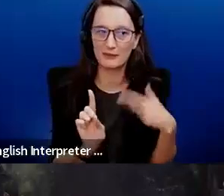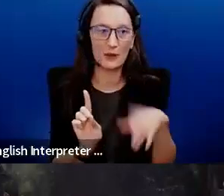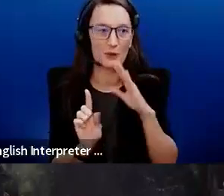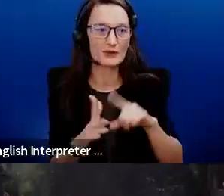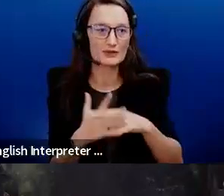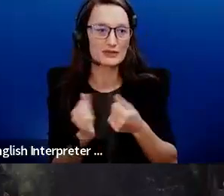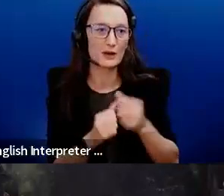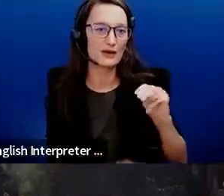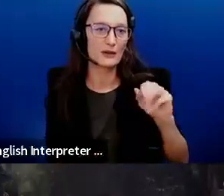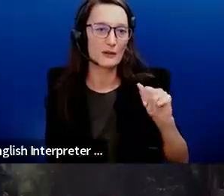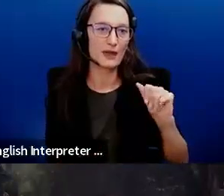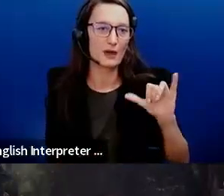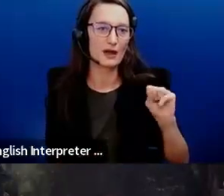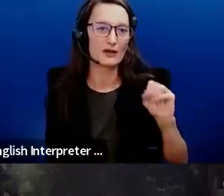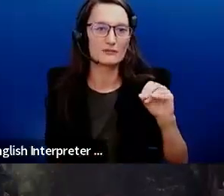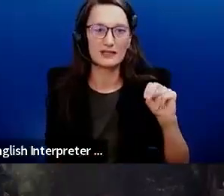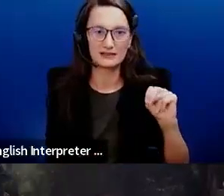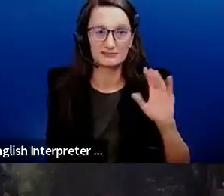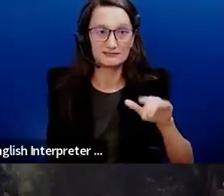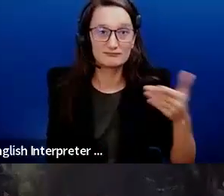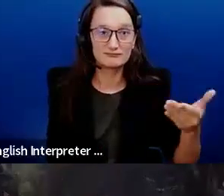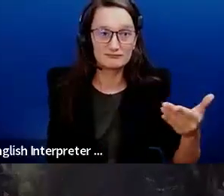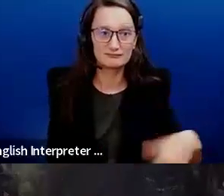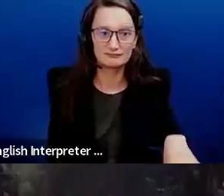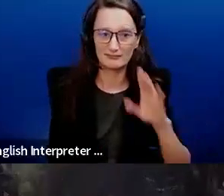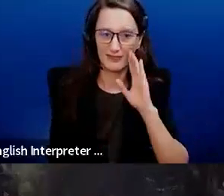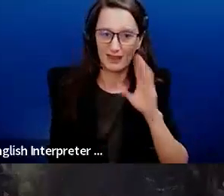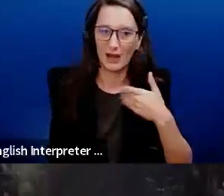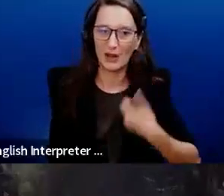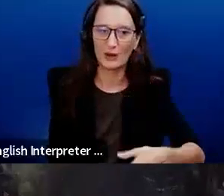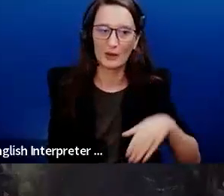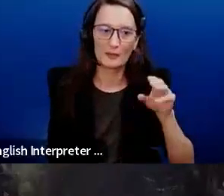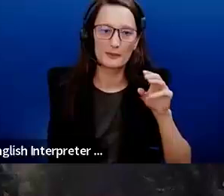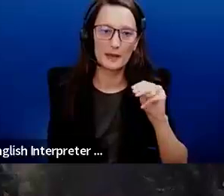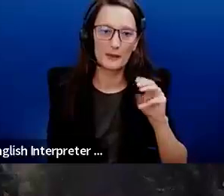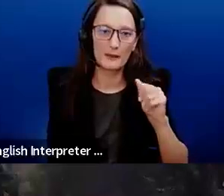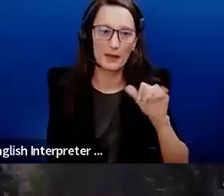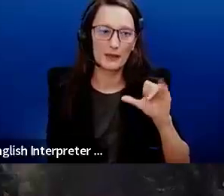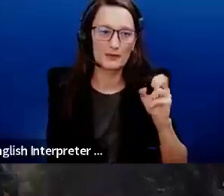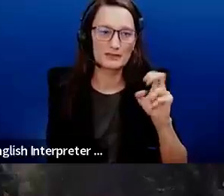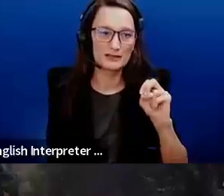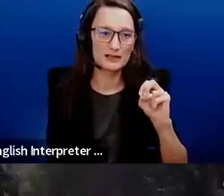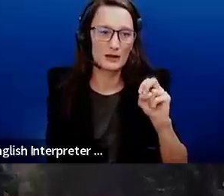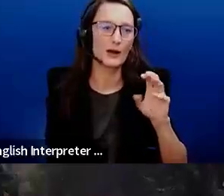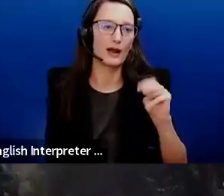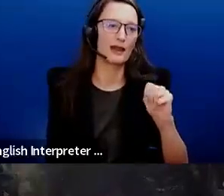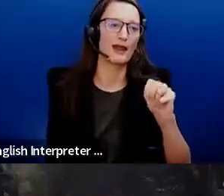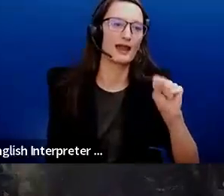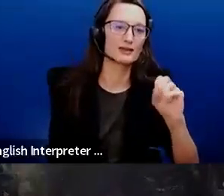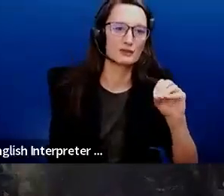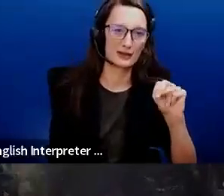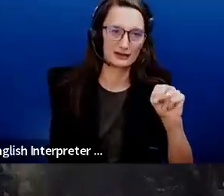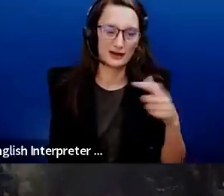with Mason. Mason? Hi, everyone. My name is Mason, and I will be working at